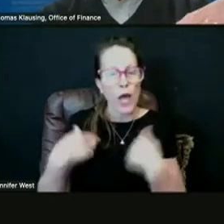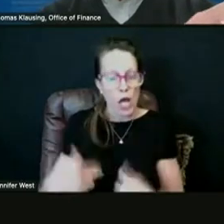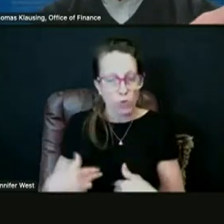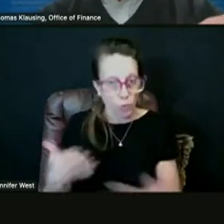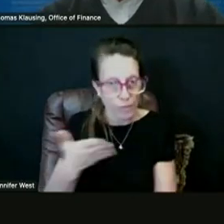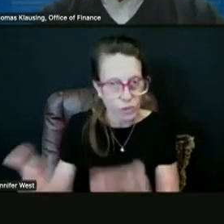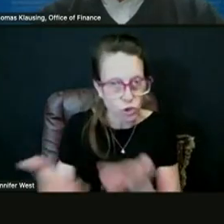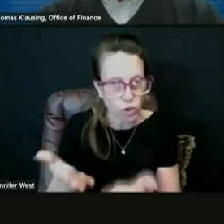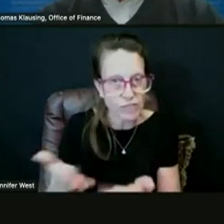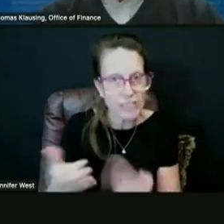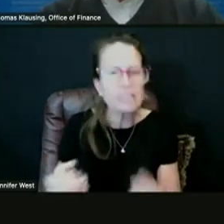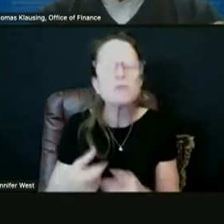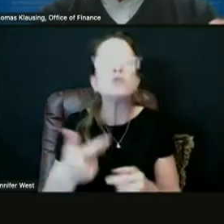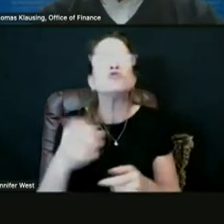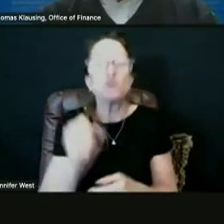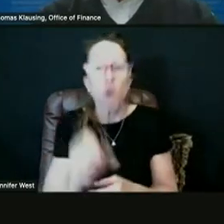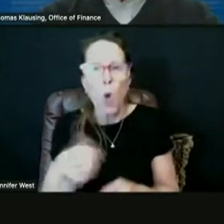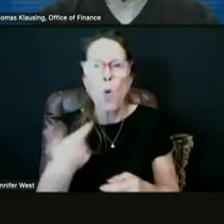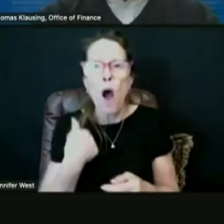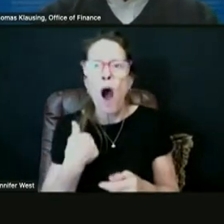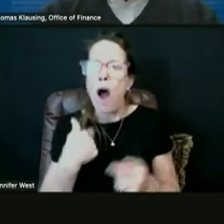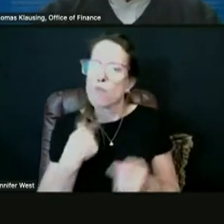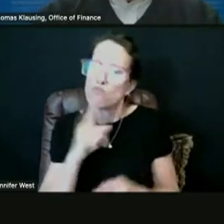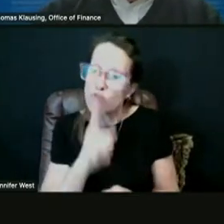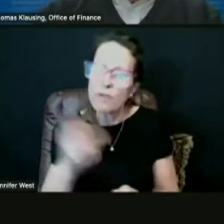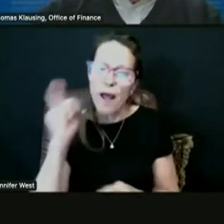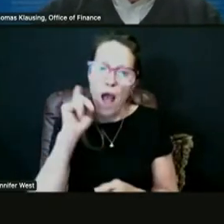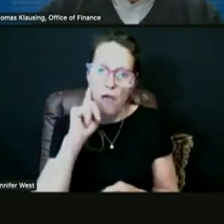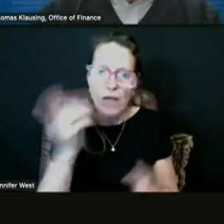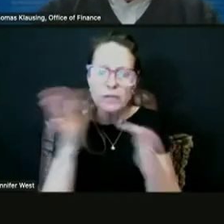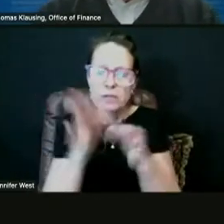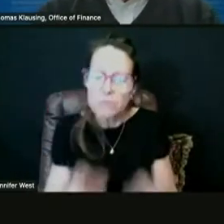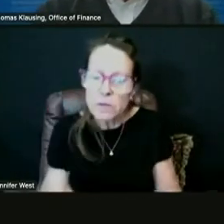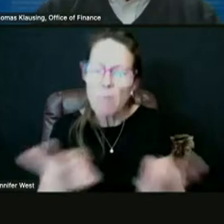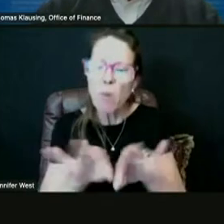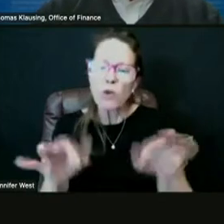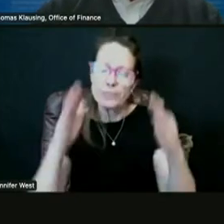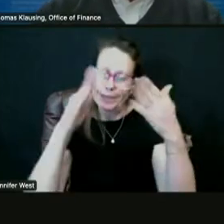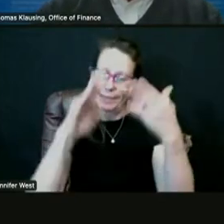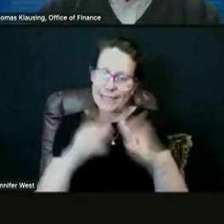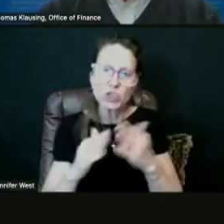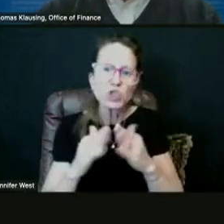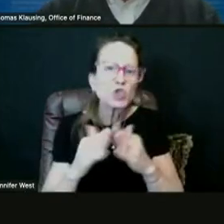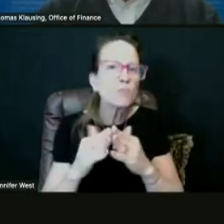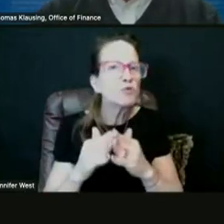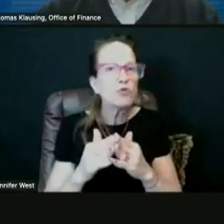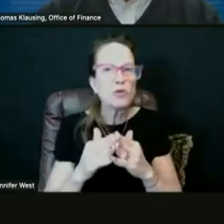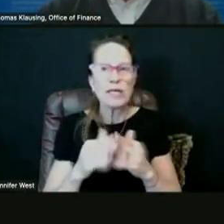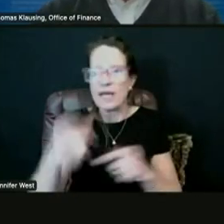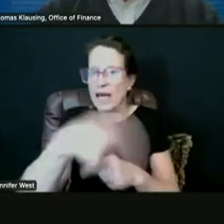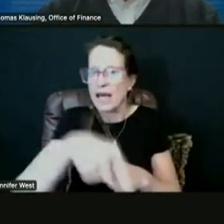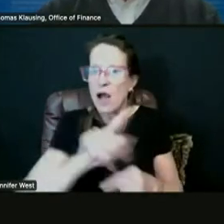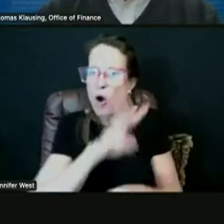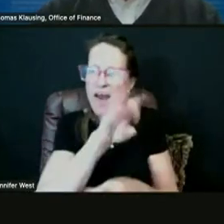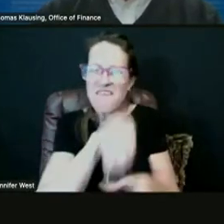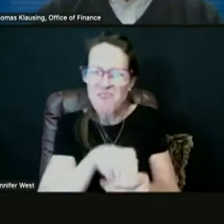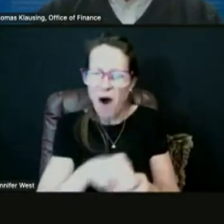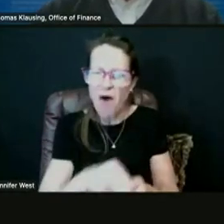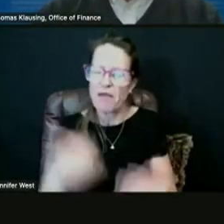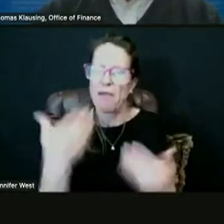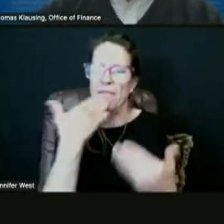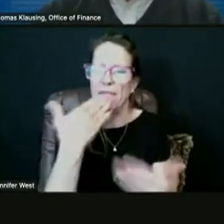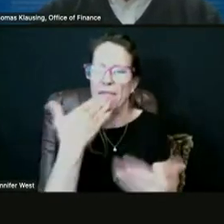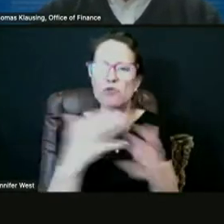commitment and understand the importance of making sure that our students' well-being is front and center to their learning. And so we're going to continue to protect